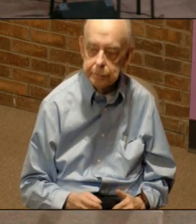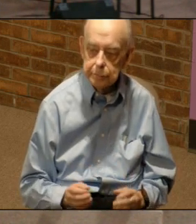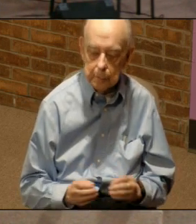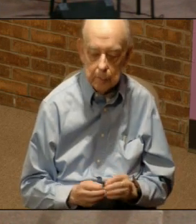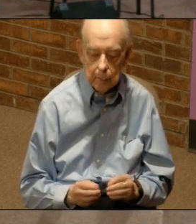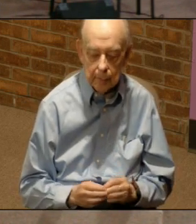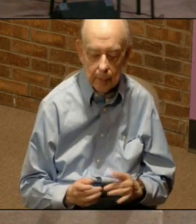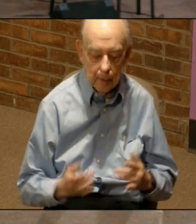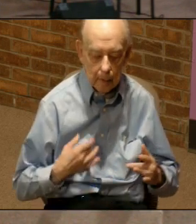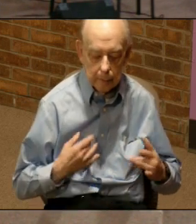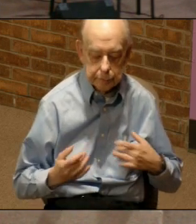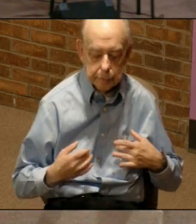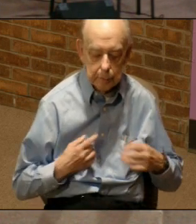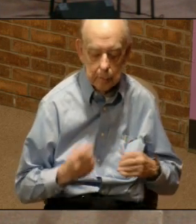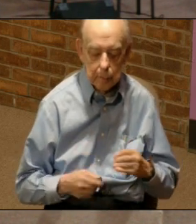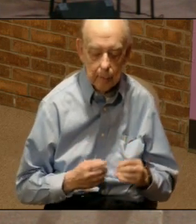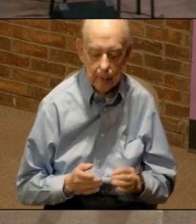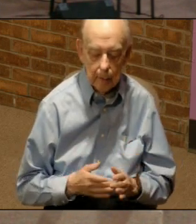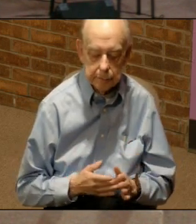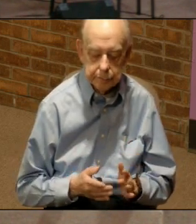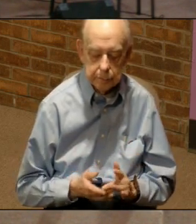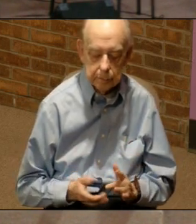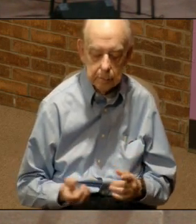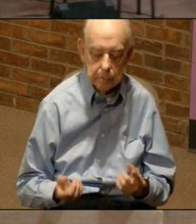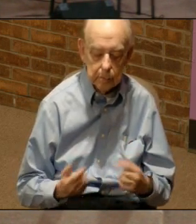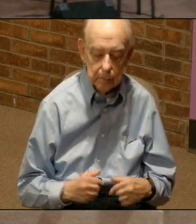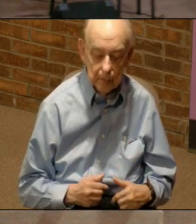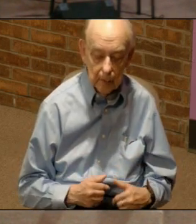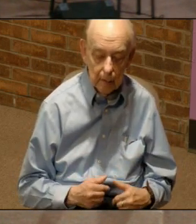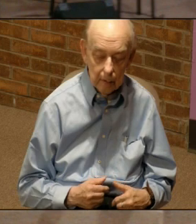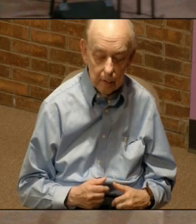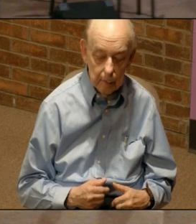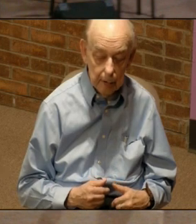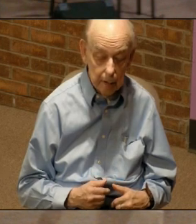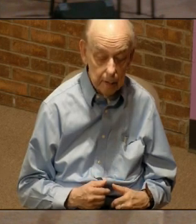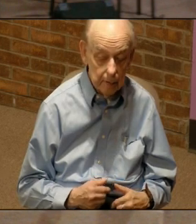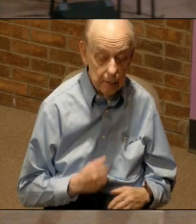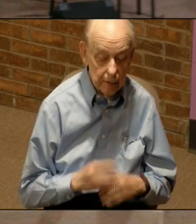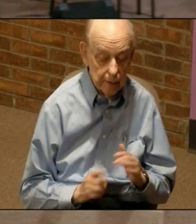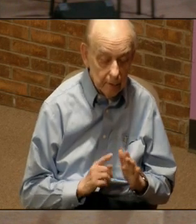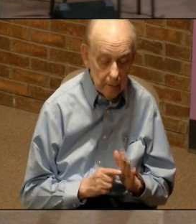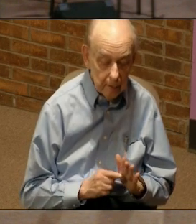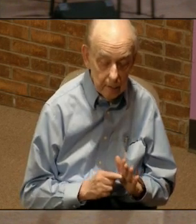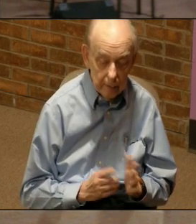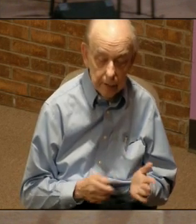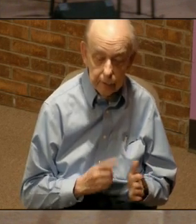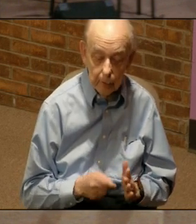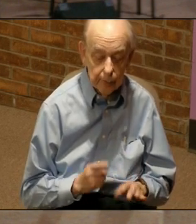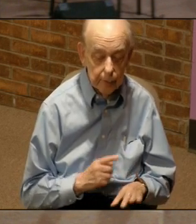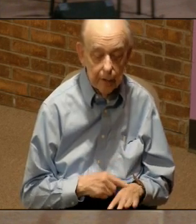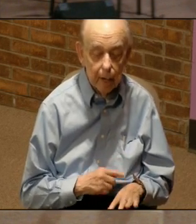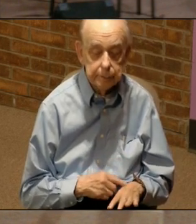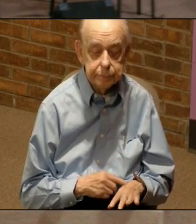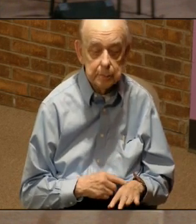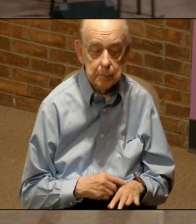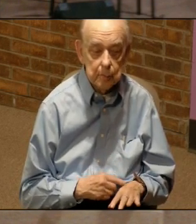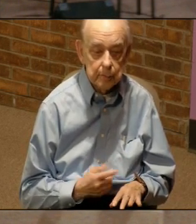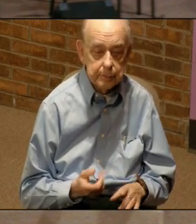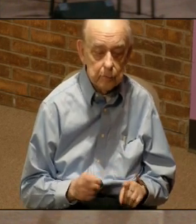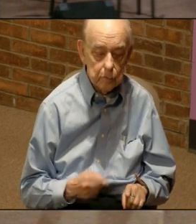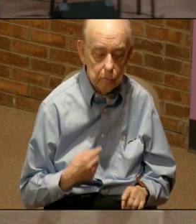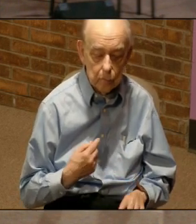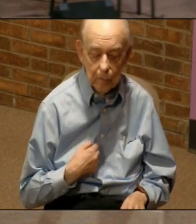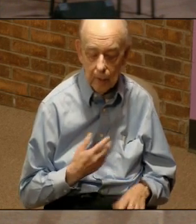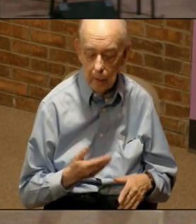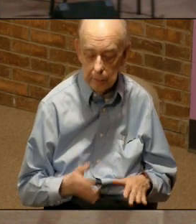more concerned about Jesus could come back the next second, the next moment of time, so that we